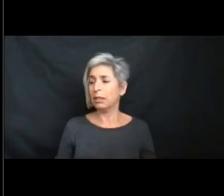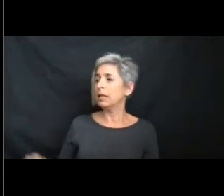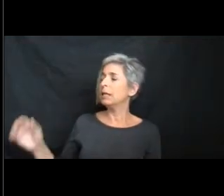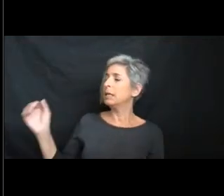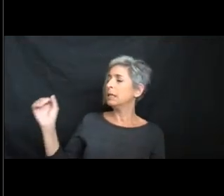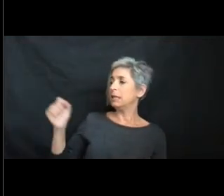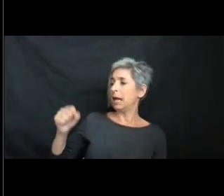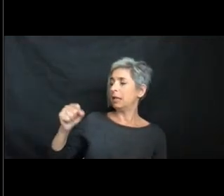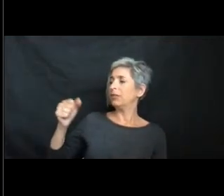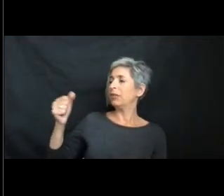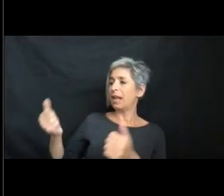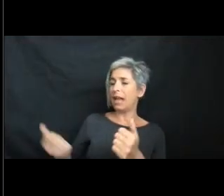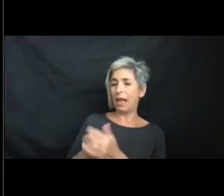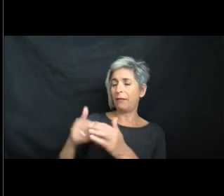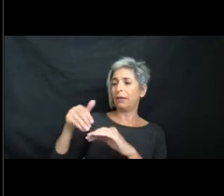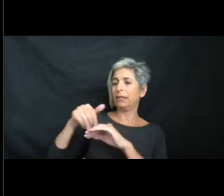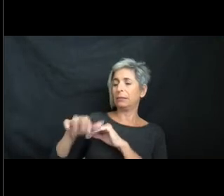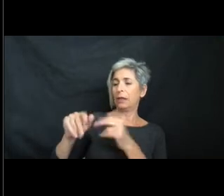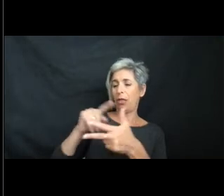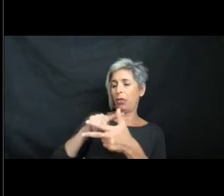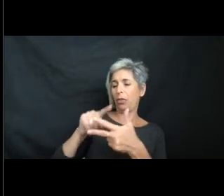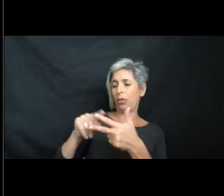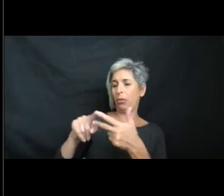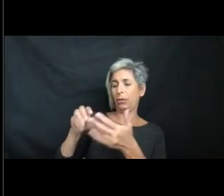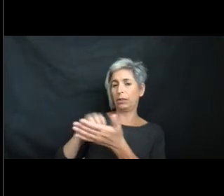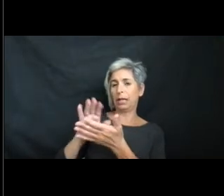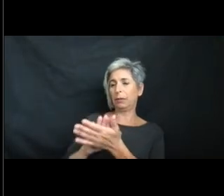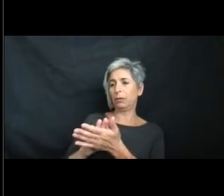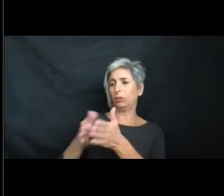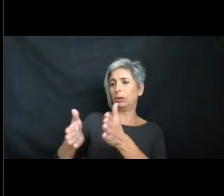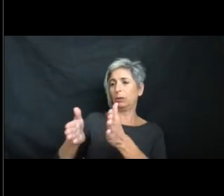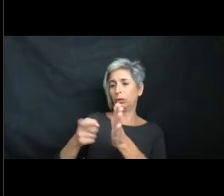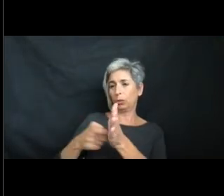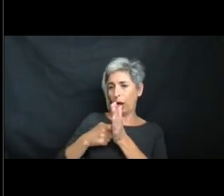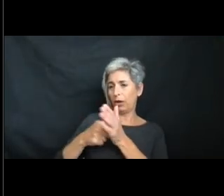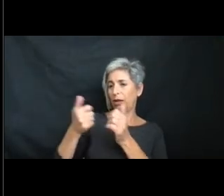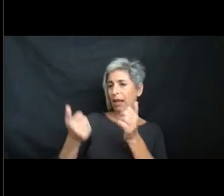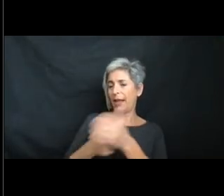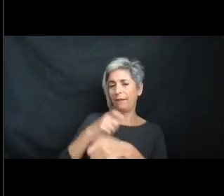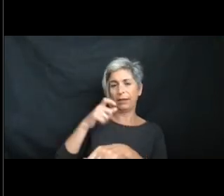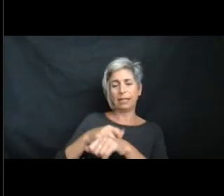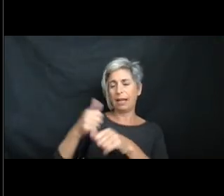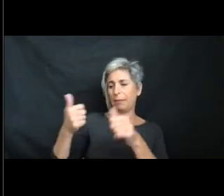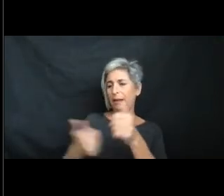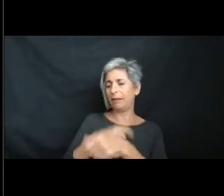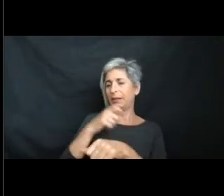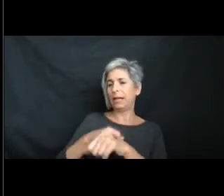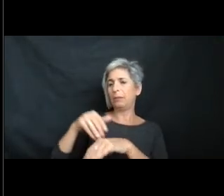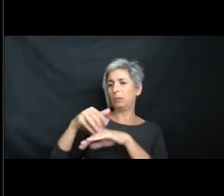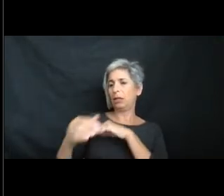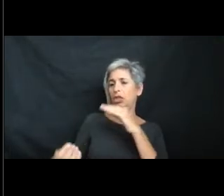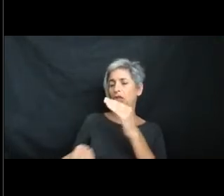For every submittal, those 3 documents will be required for every new submittal.